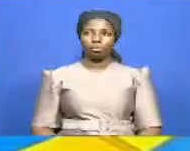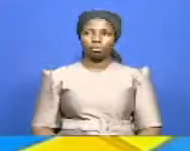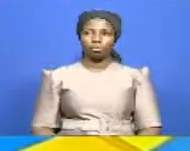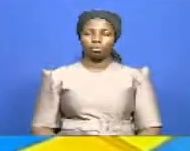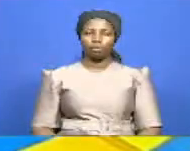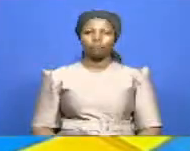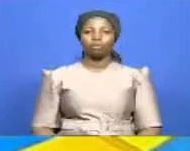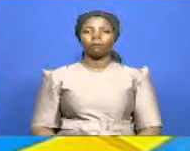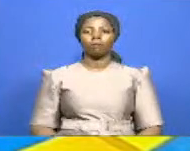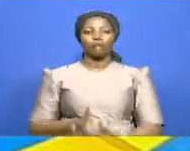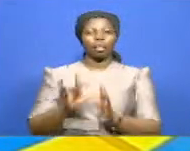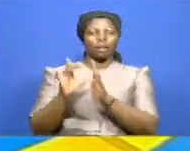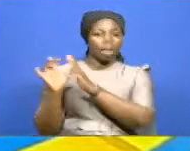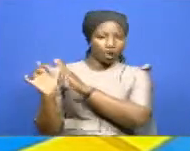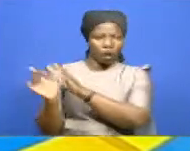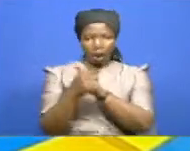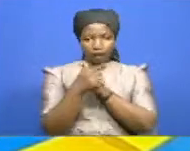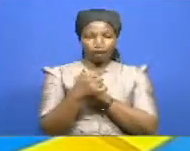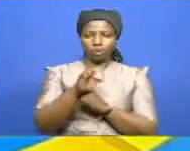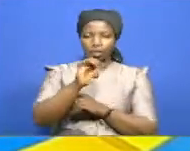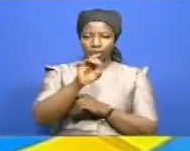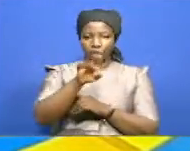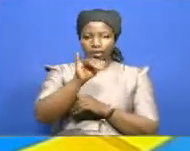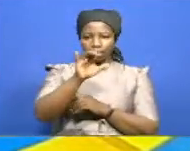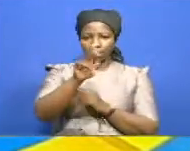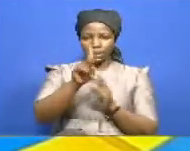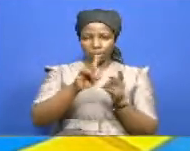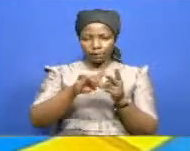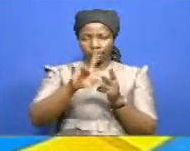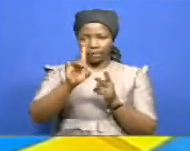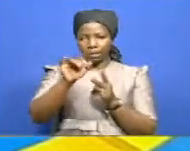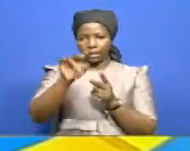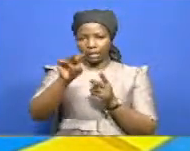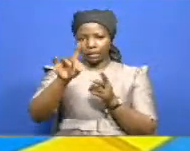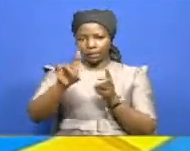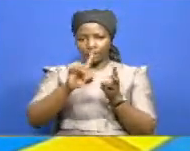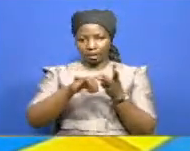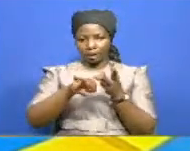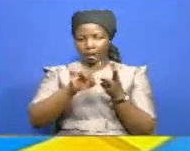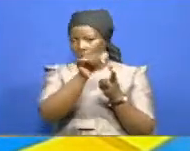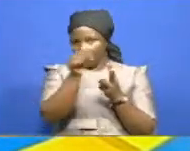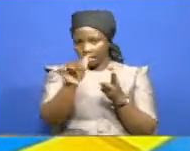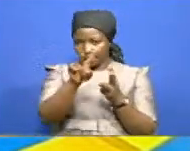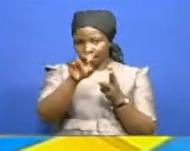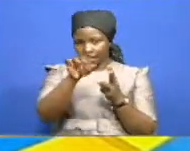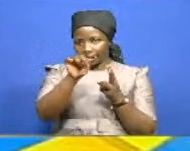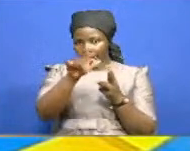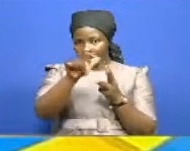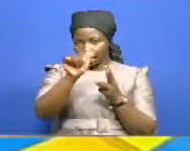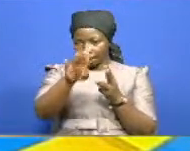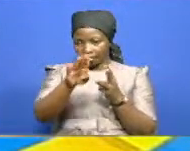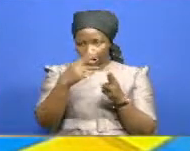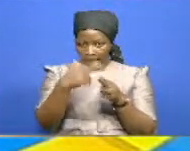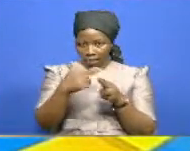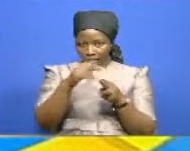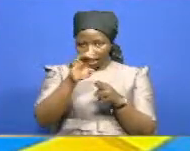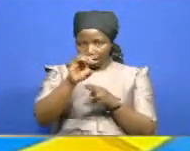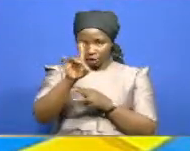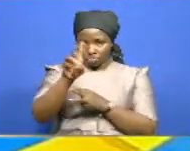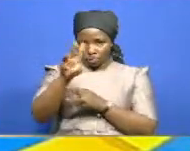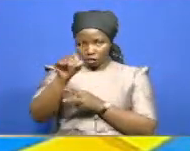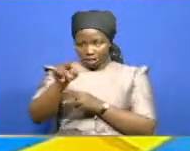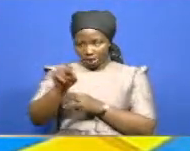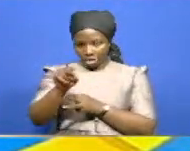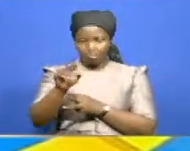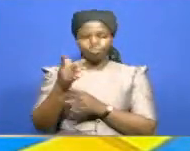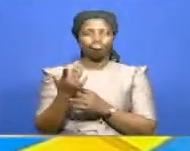The golf park duo of Eric Oko and David Wahu, plus the Vet Labs' Edwin Mudanyi, are the joint leaders after